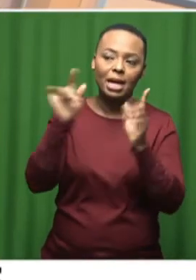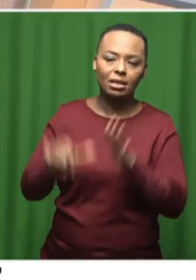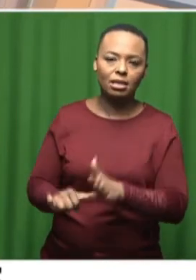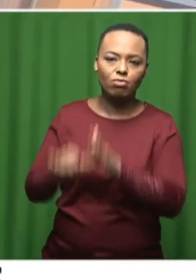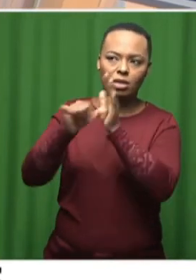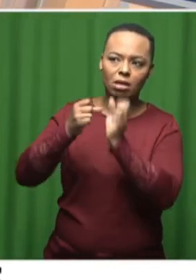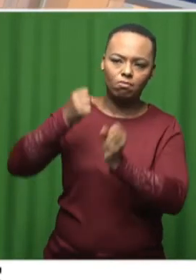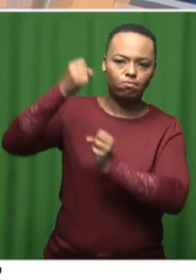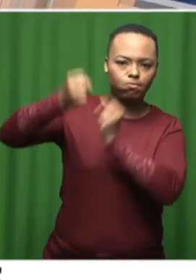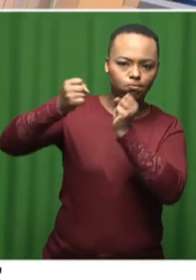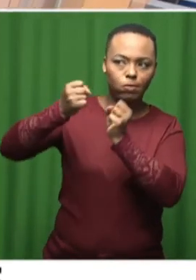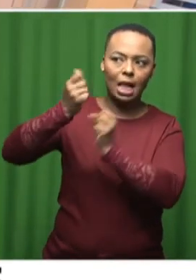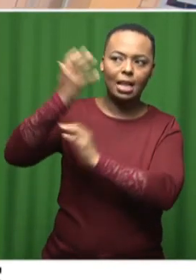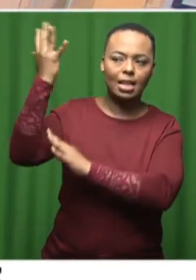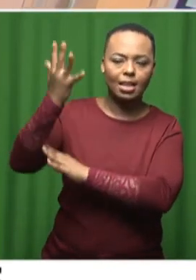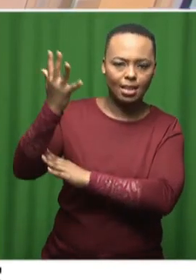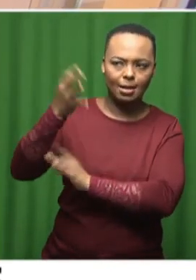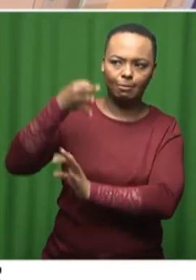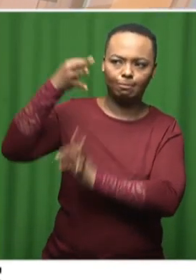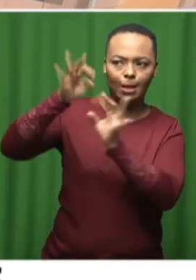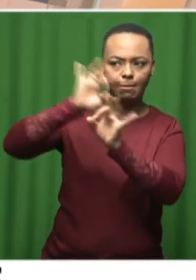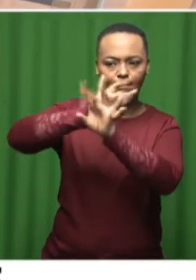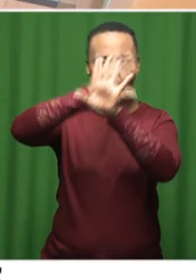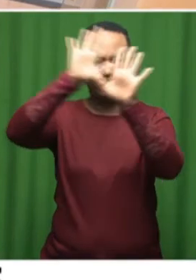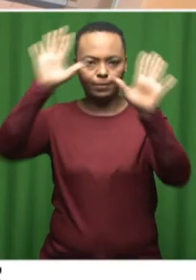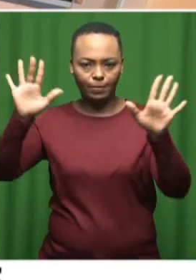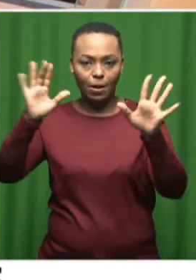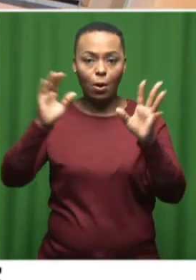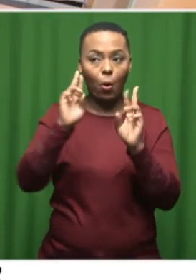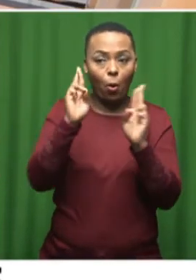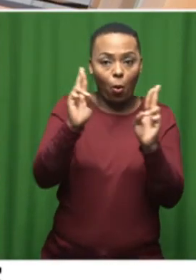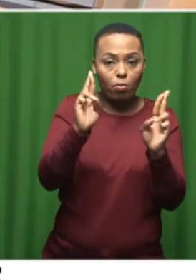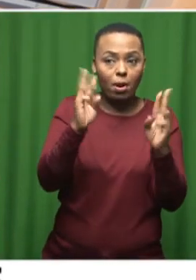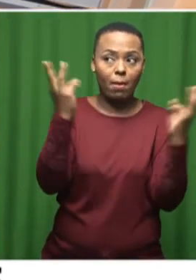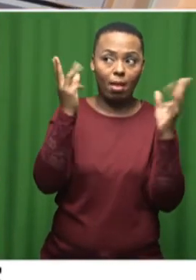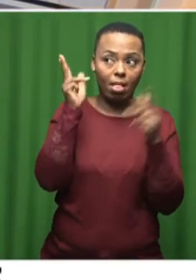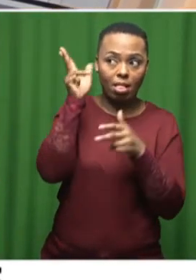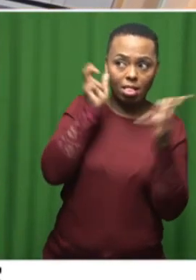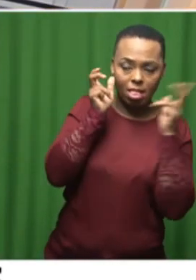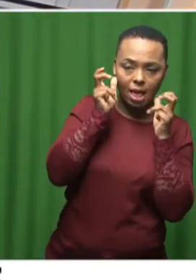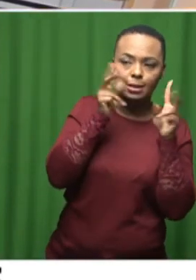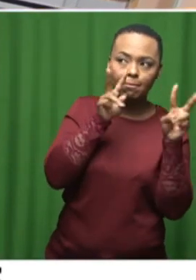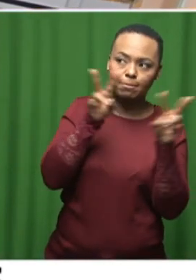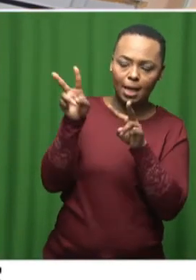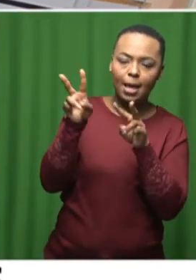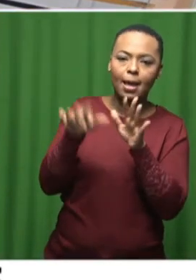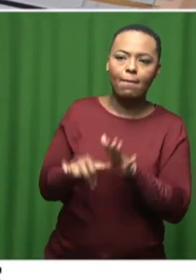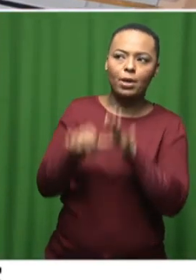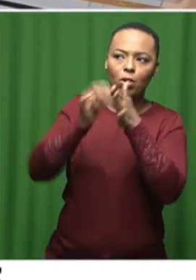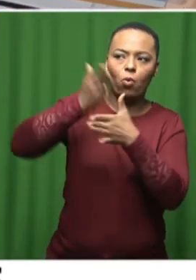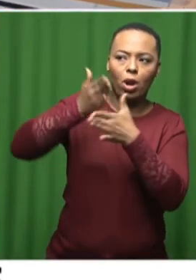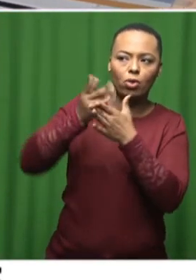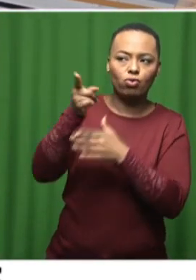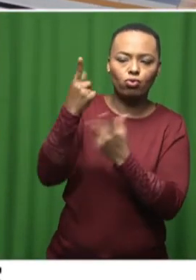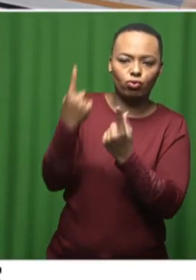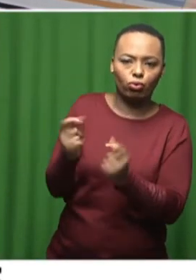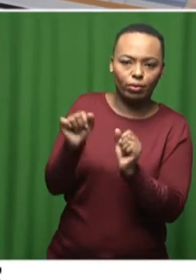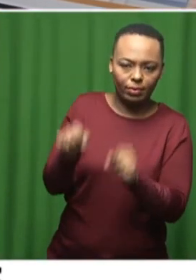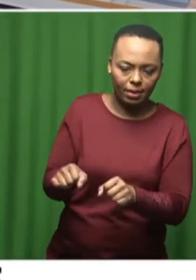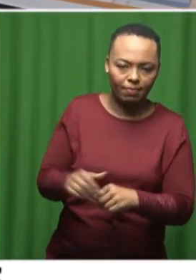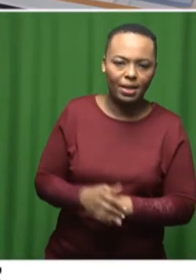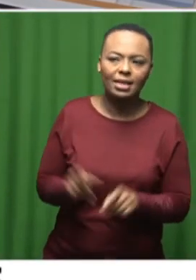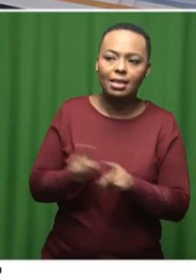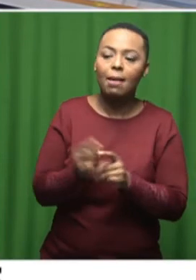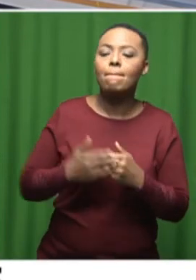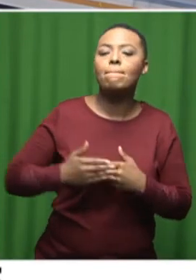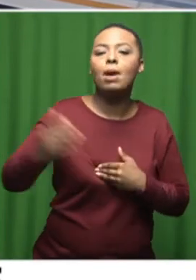that you have highlighted this issue, and hopefully many have heard and seen the important work that you do and what still needs